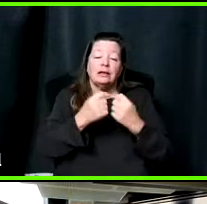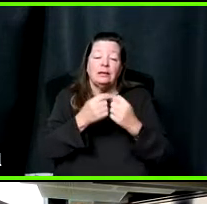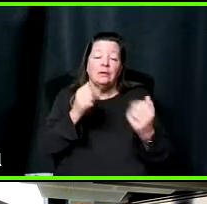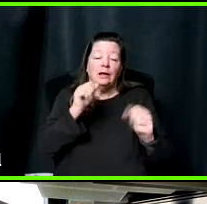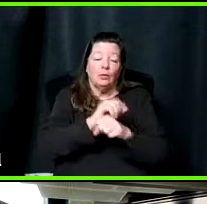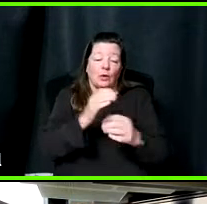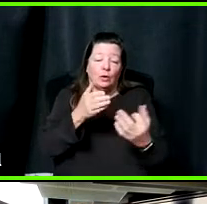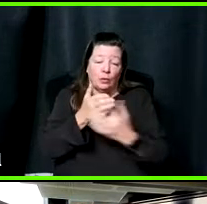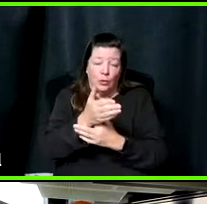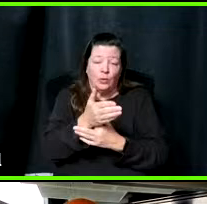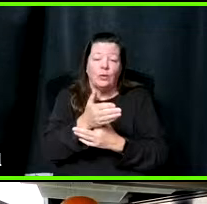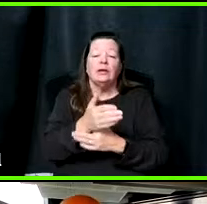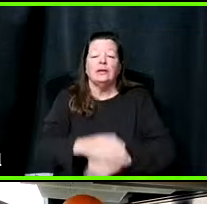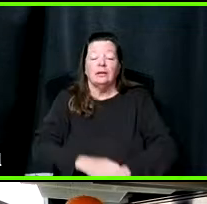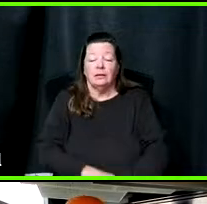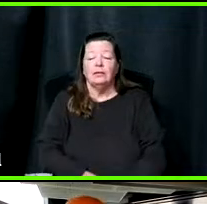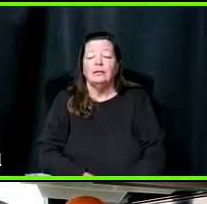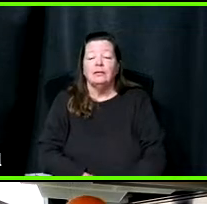consideration.